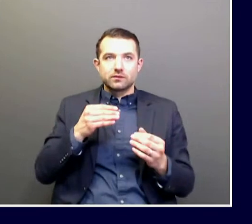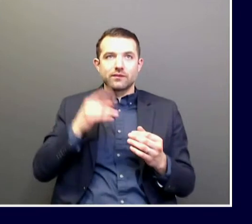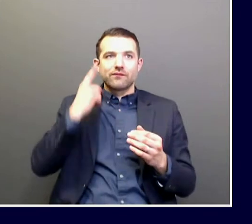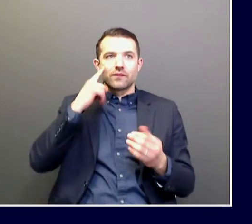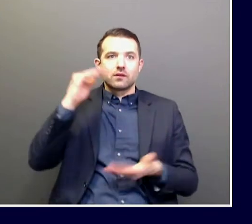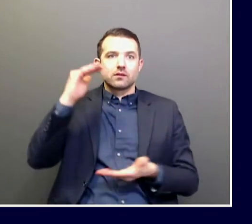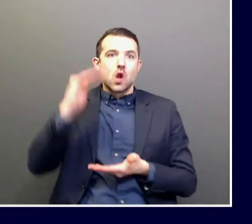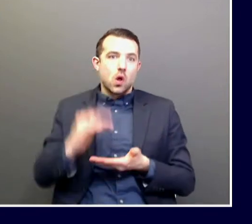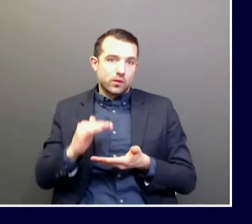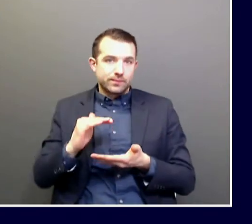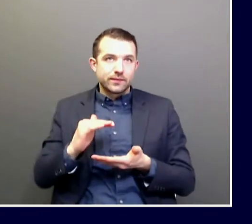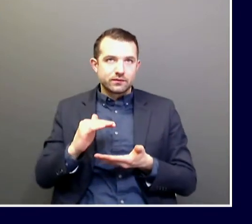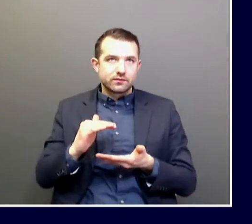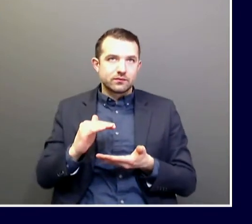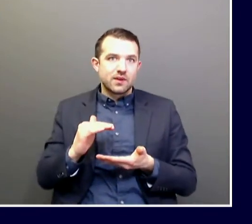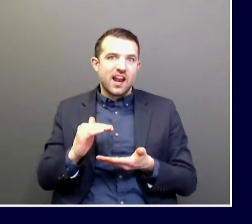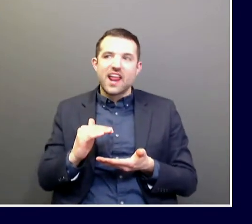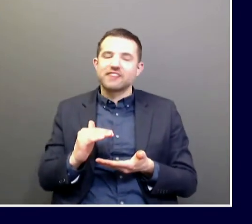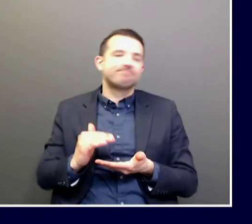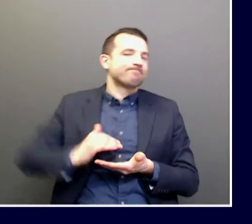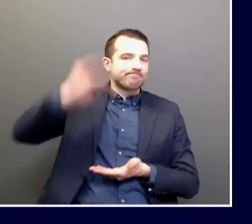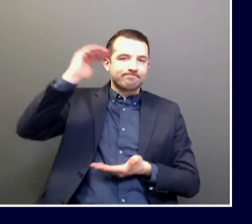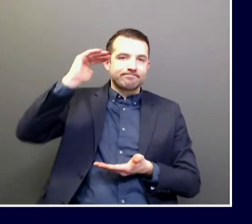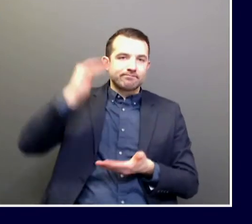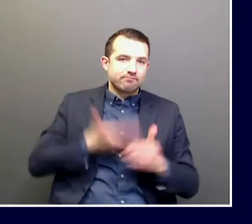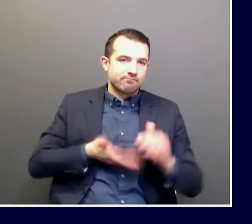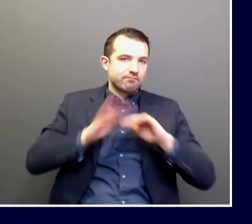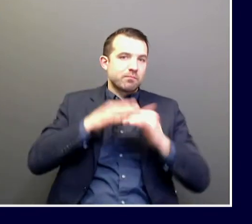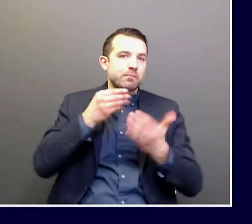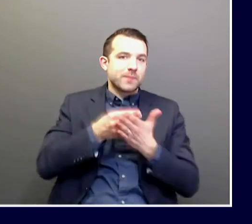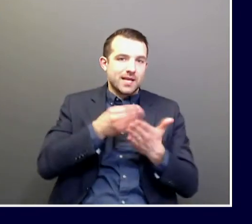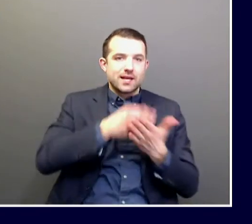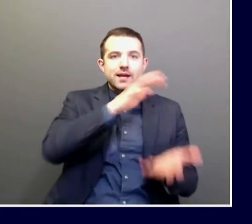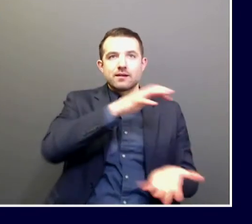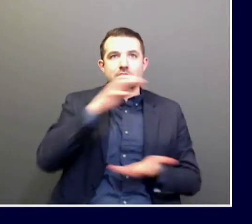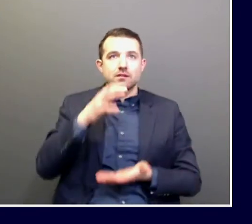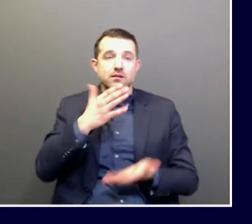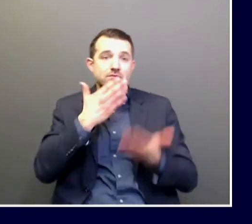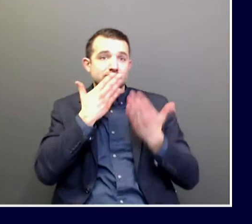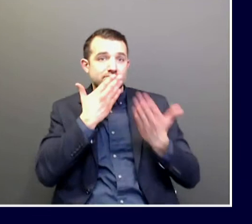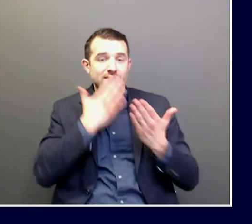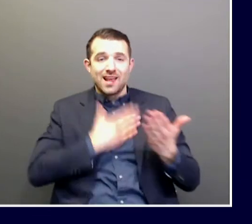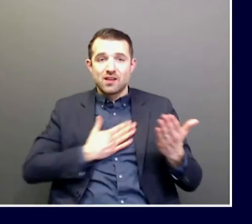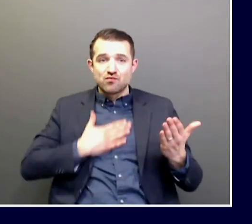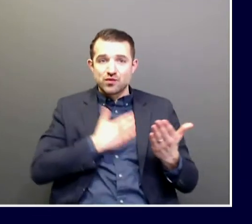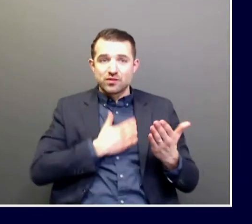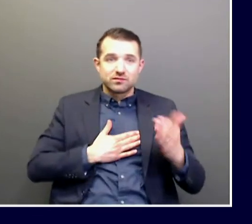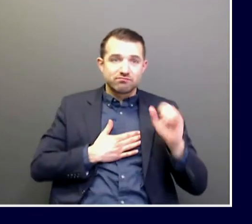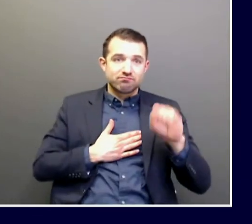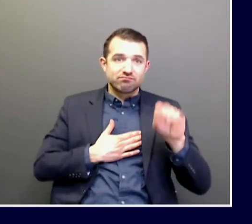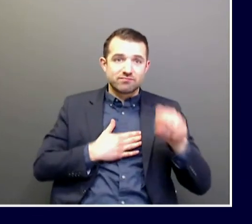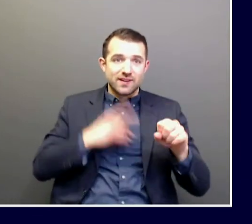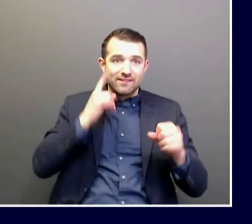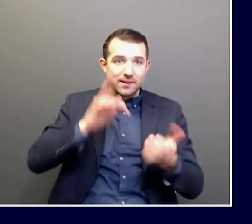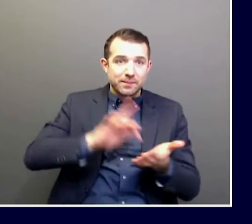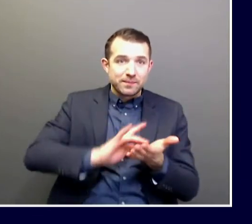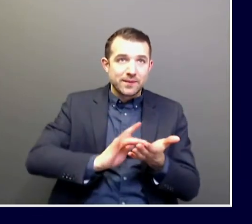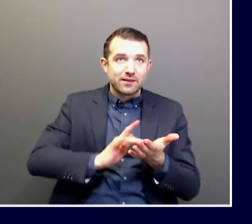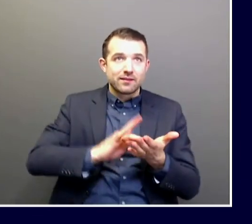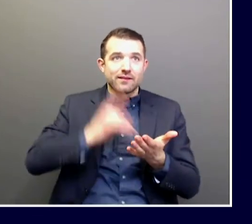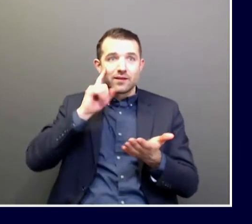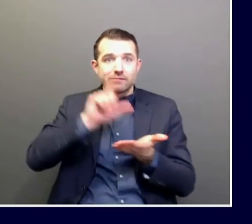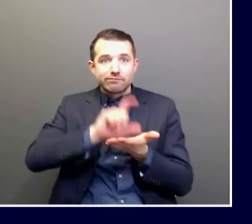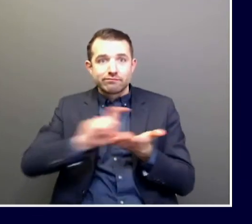they modify their allocation formula to be aligned with other therapeutics going forward.